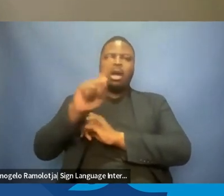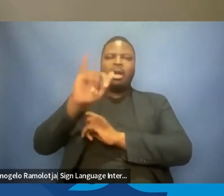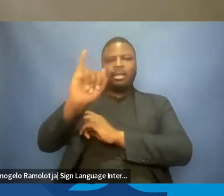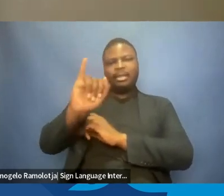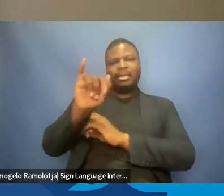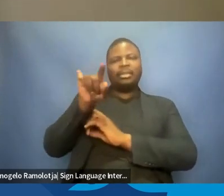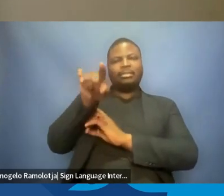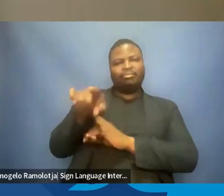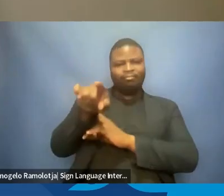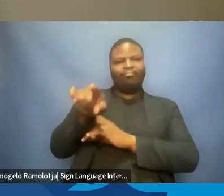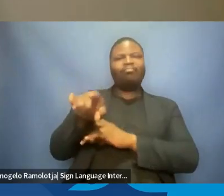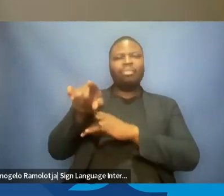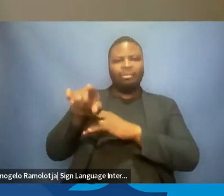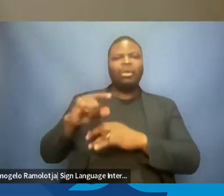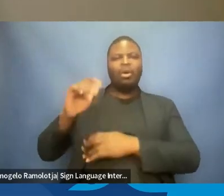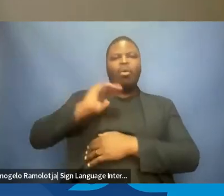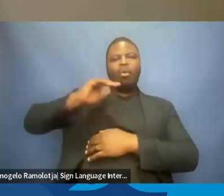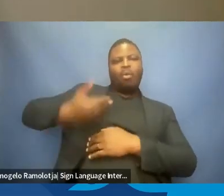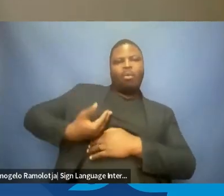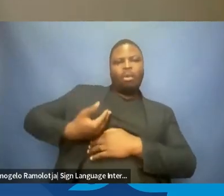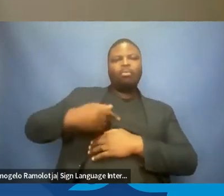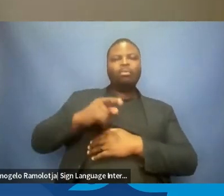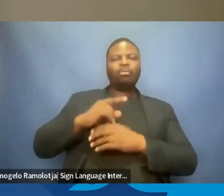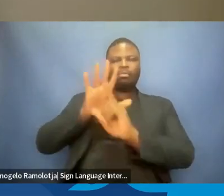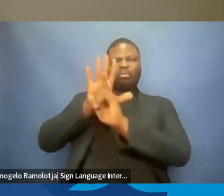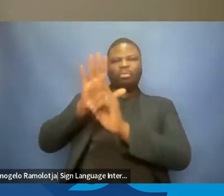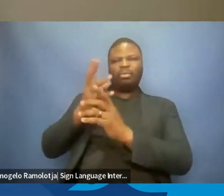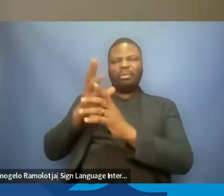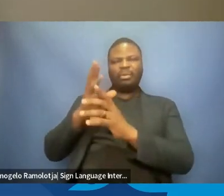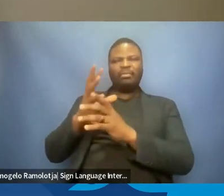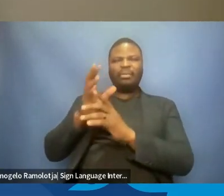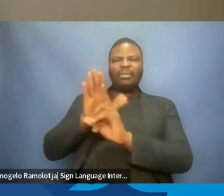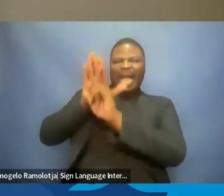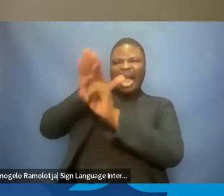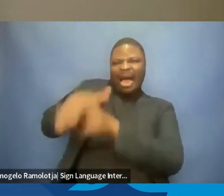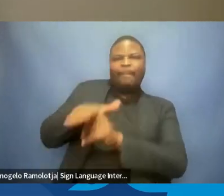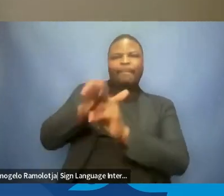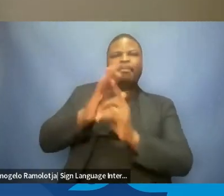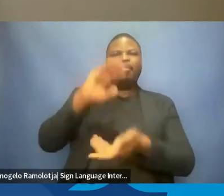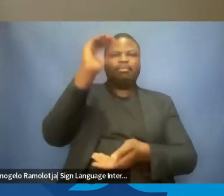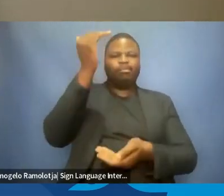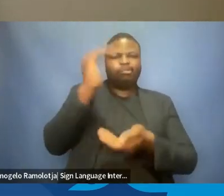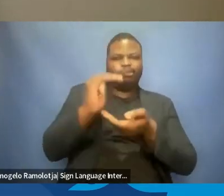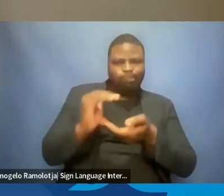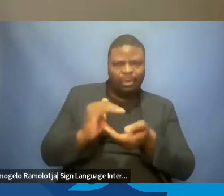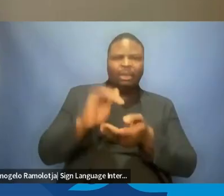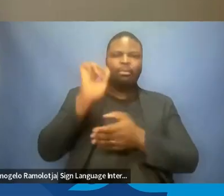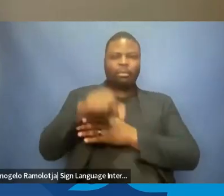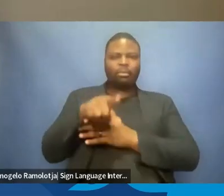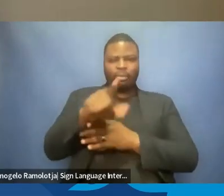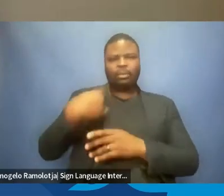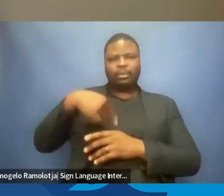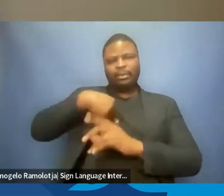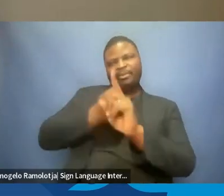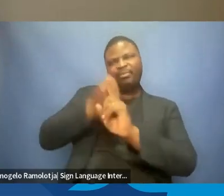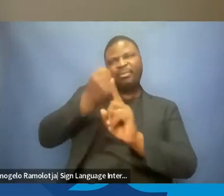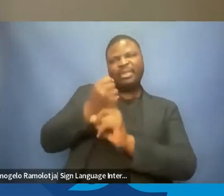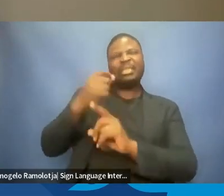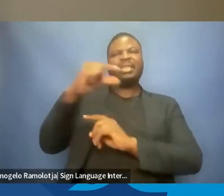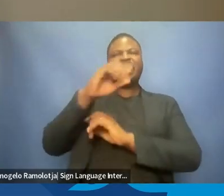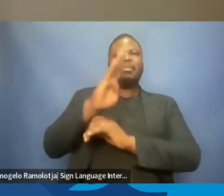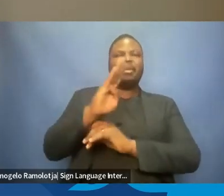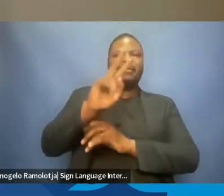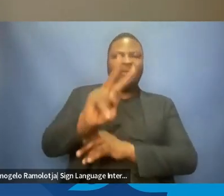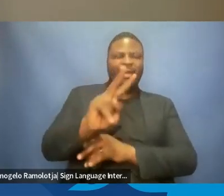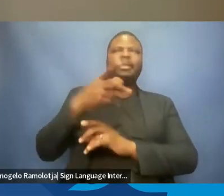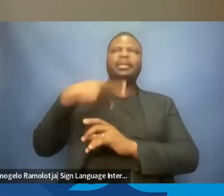equal, healthy, and safe communities free from HIV, AIDS, TB, and GBV. We do this by